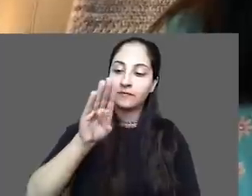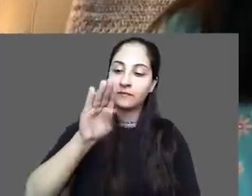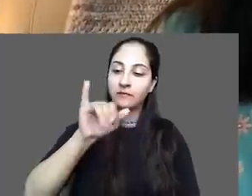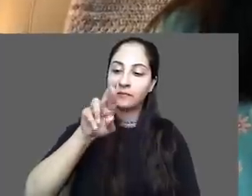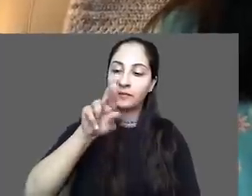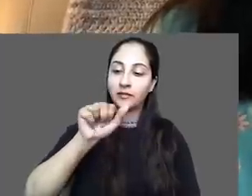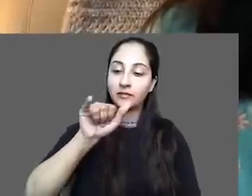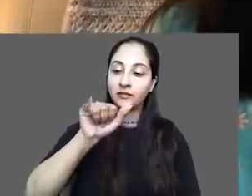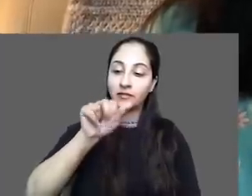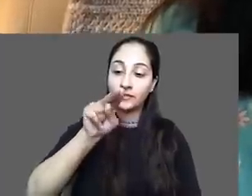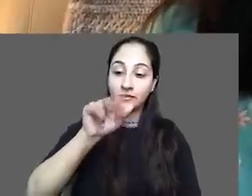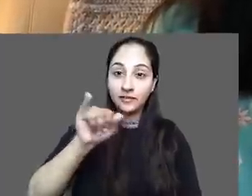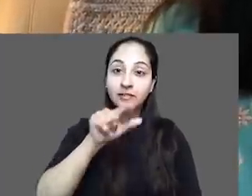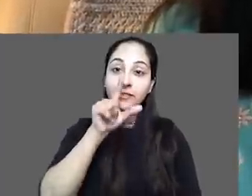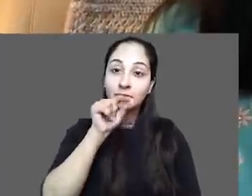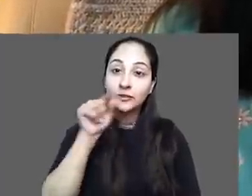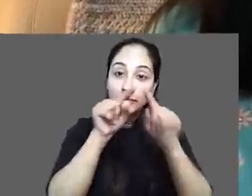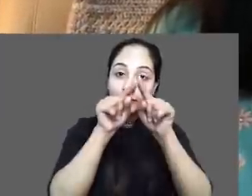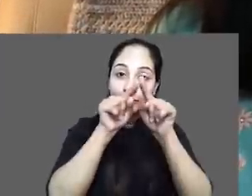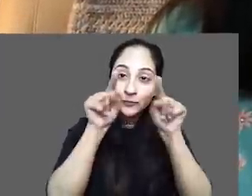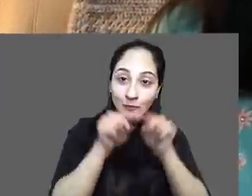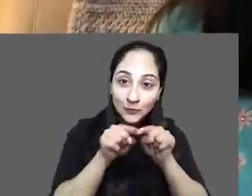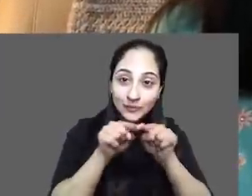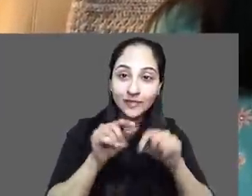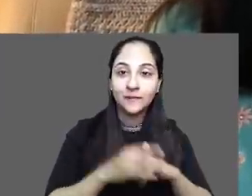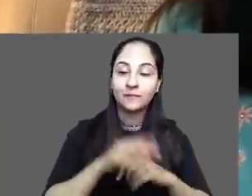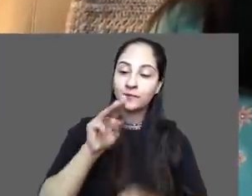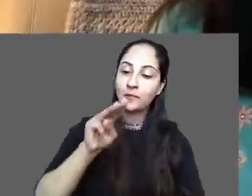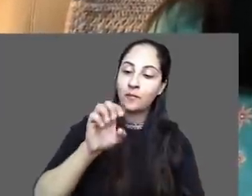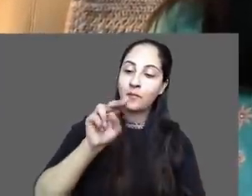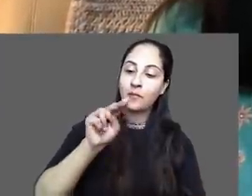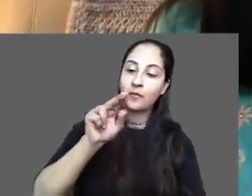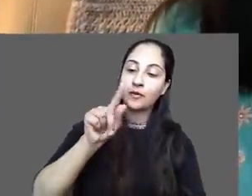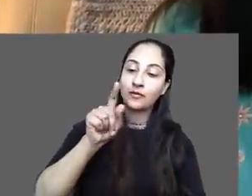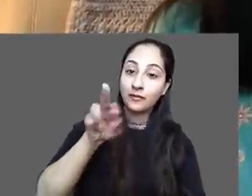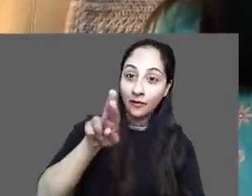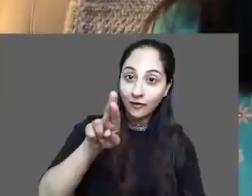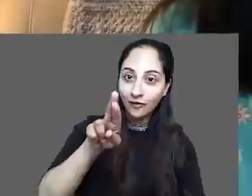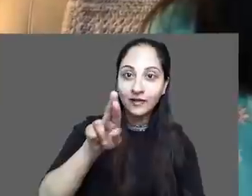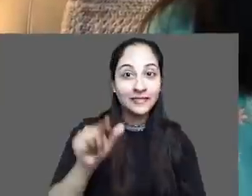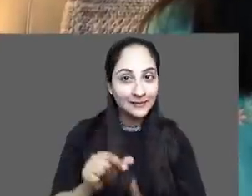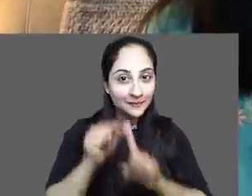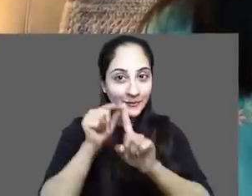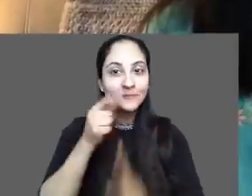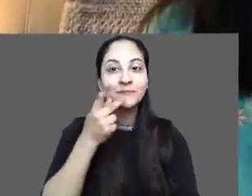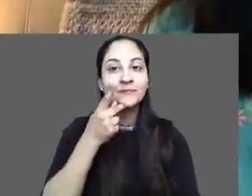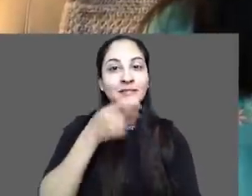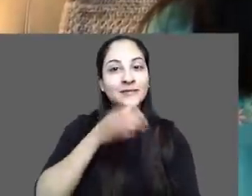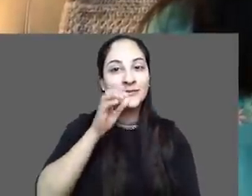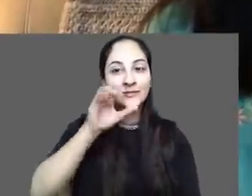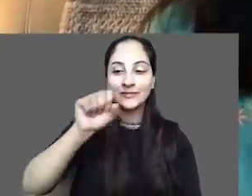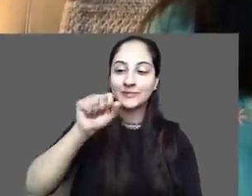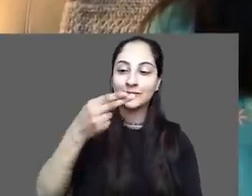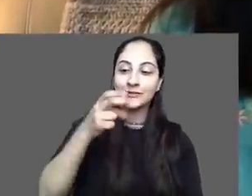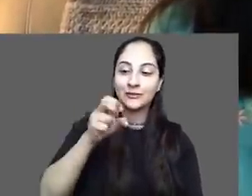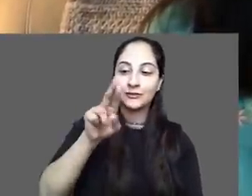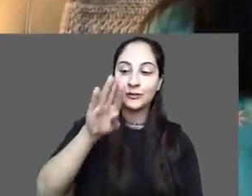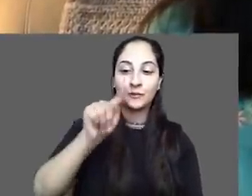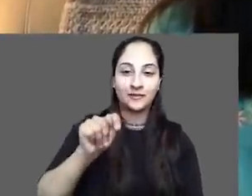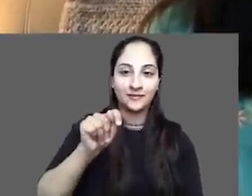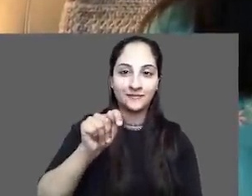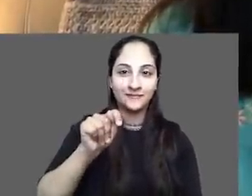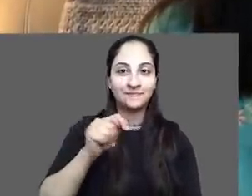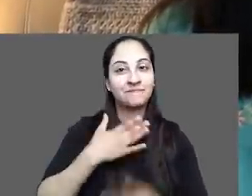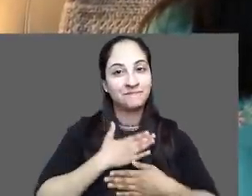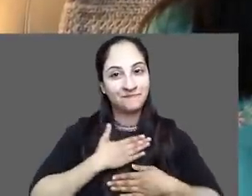meal is beef biryani, chicken samosas, montar, and of course,